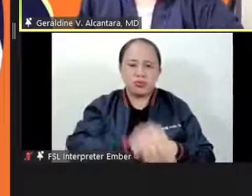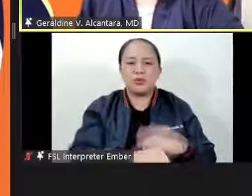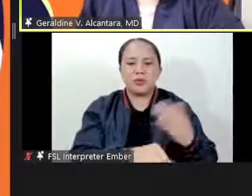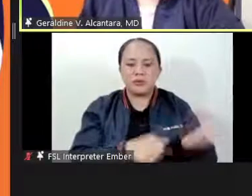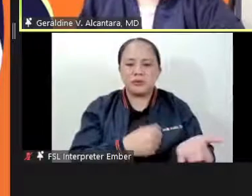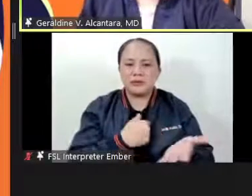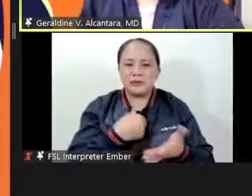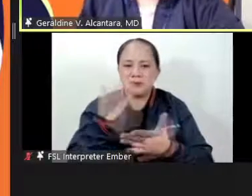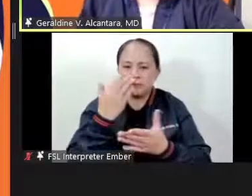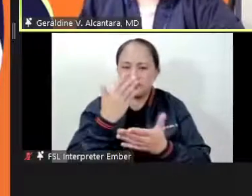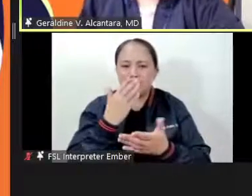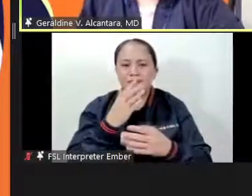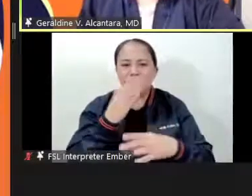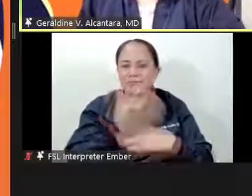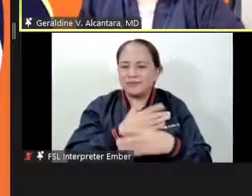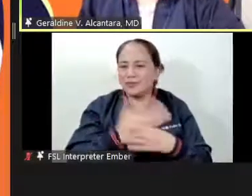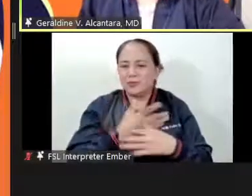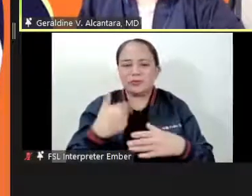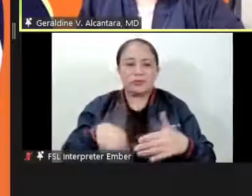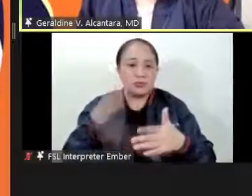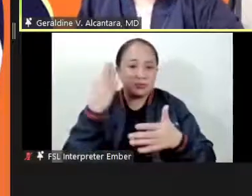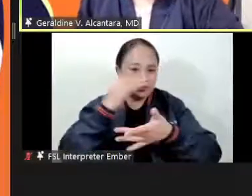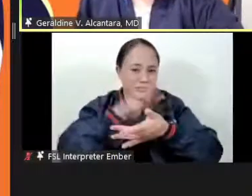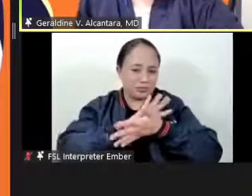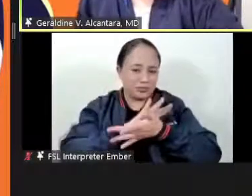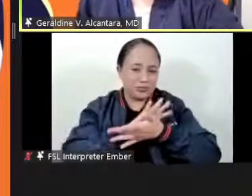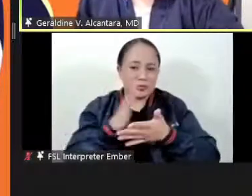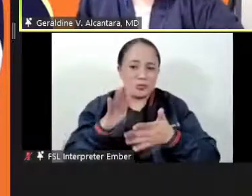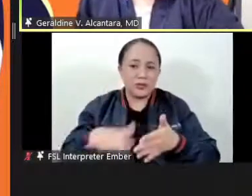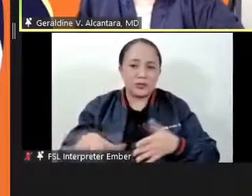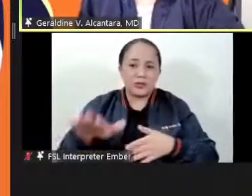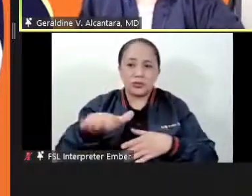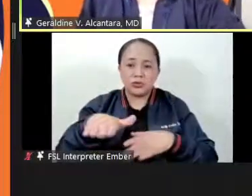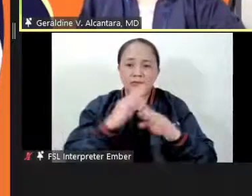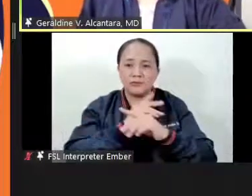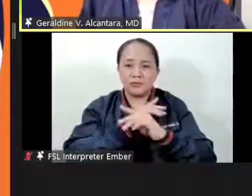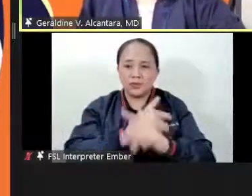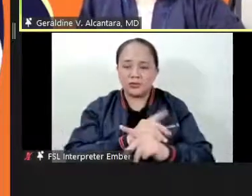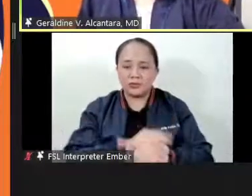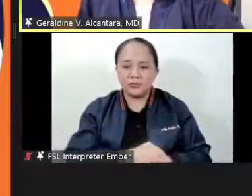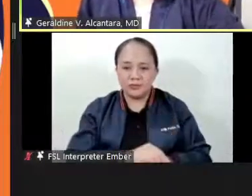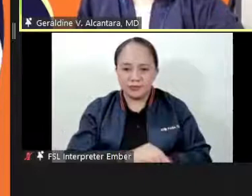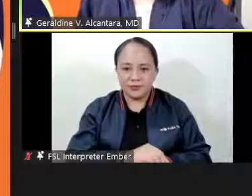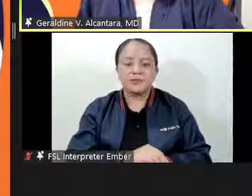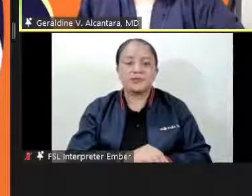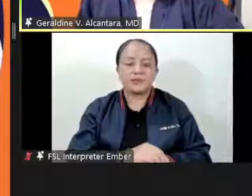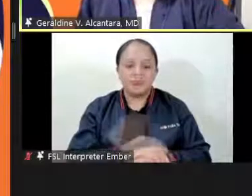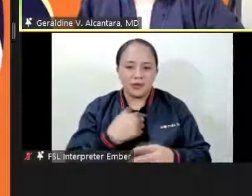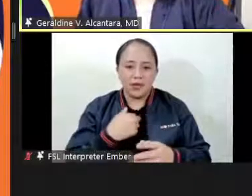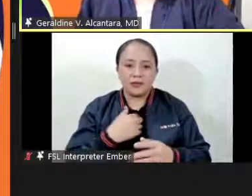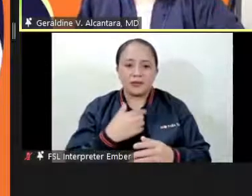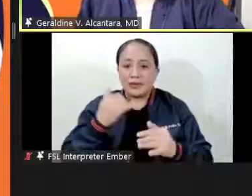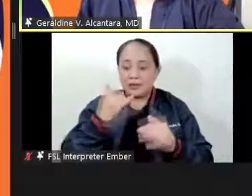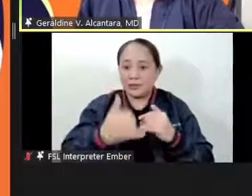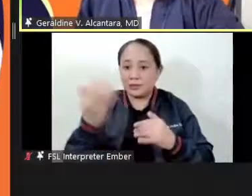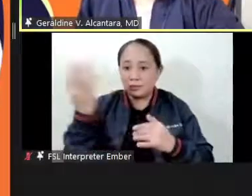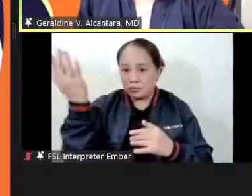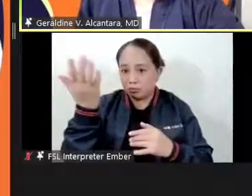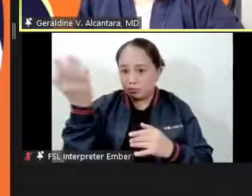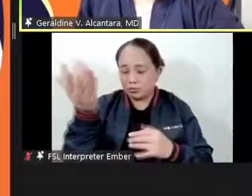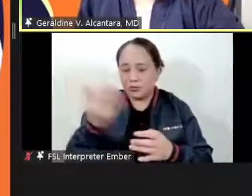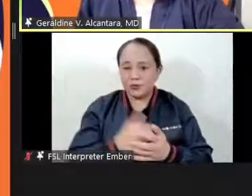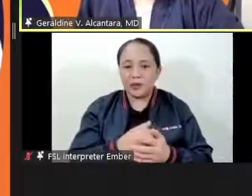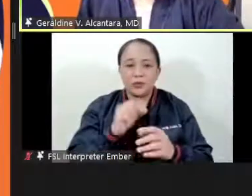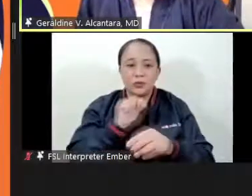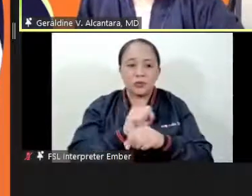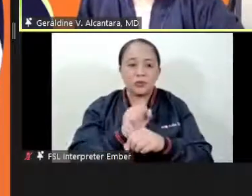by the COVID-19 in the field of child protection. Our last resource person for today is the